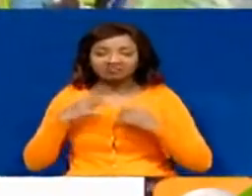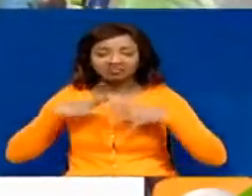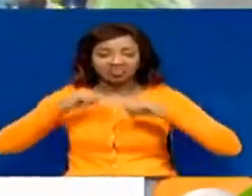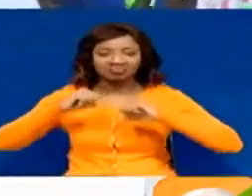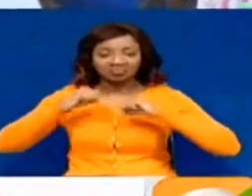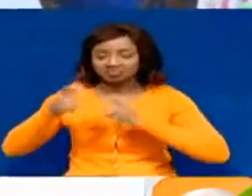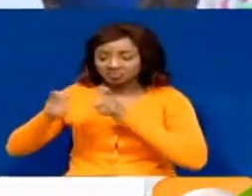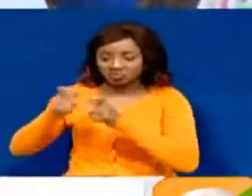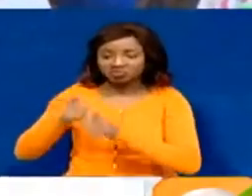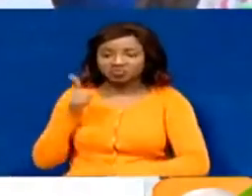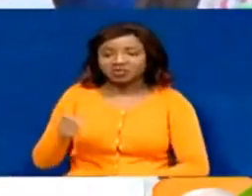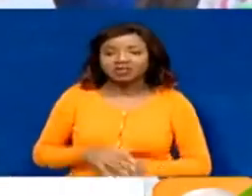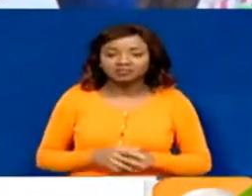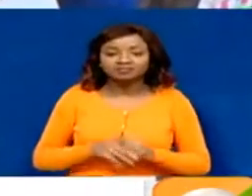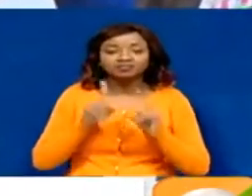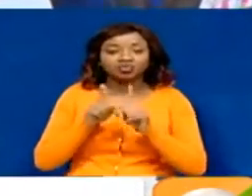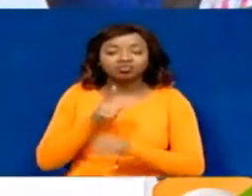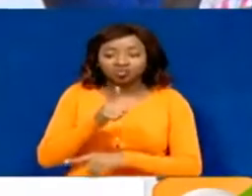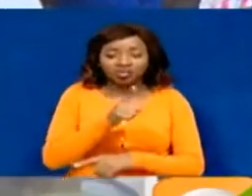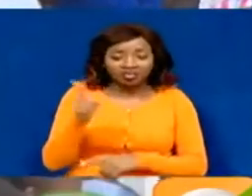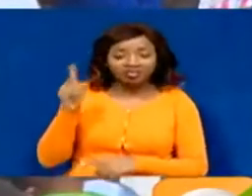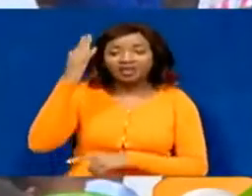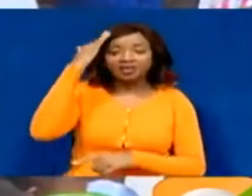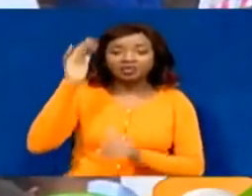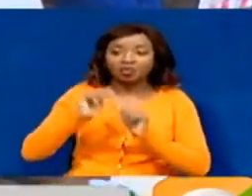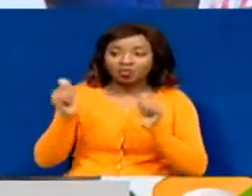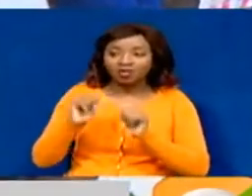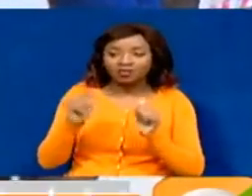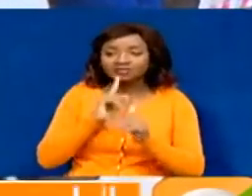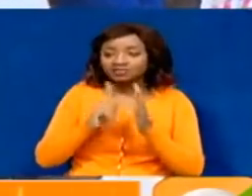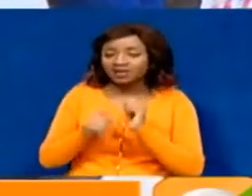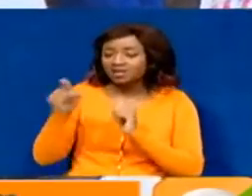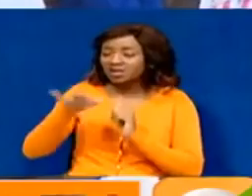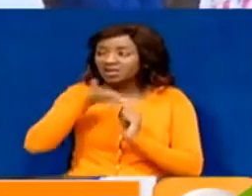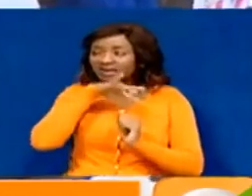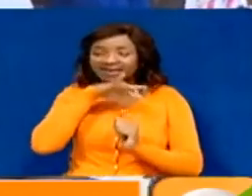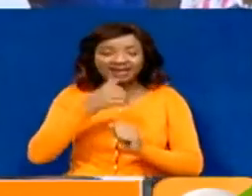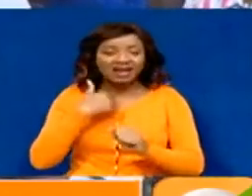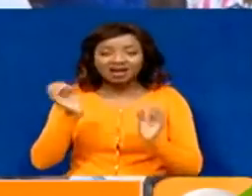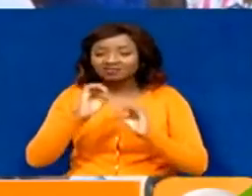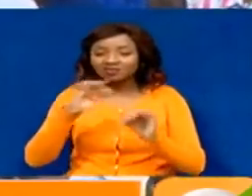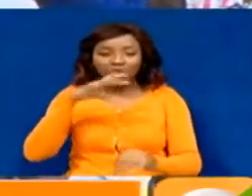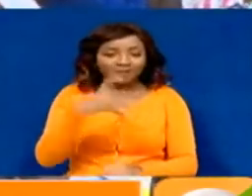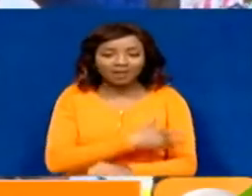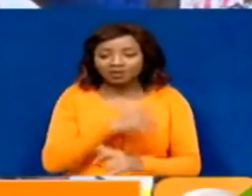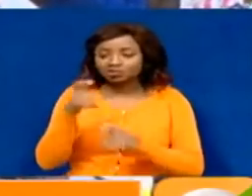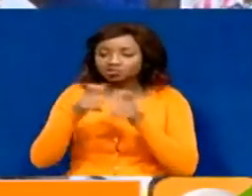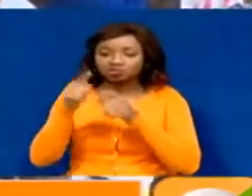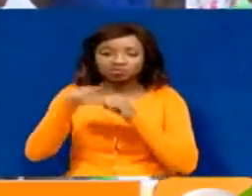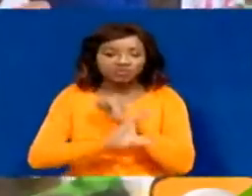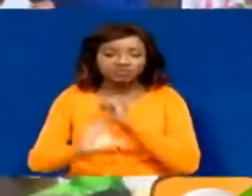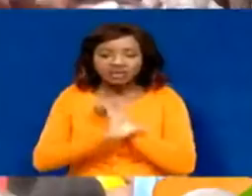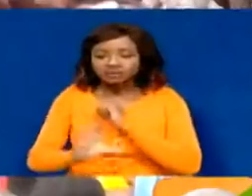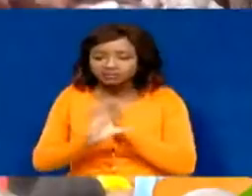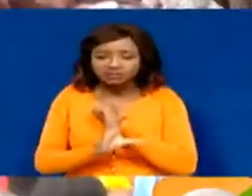prominent Kenyans. They know very well that Kitendawili has no capacity to run the affairs of this